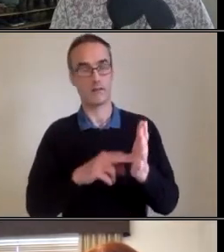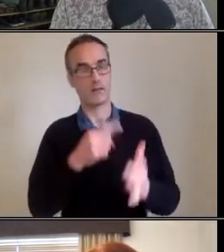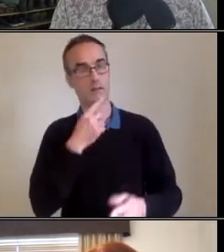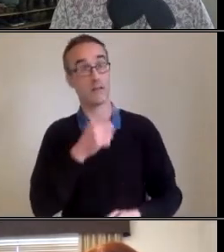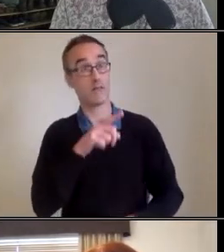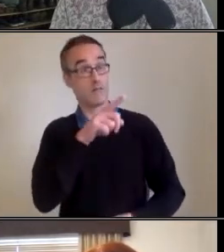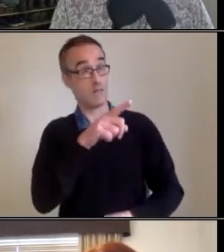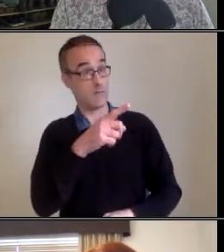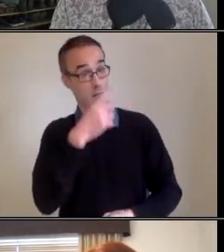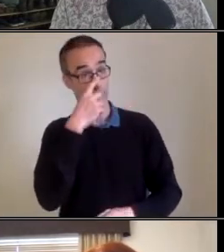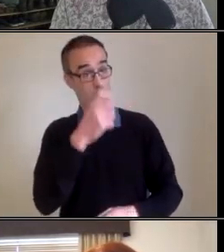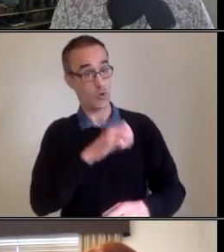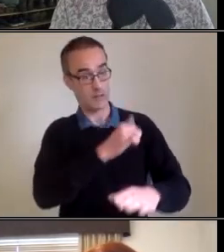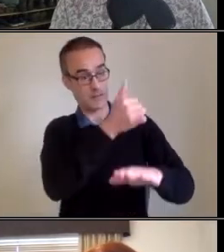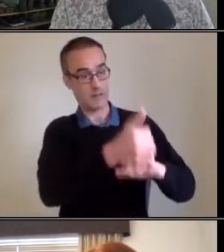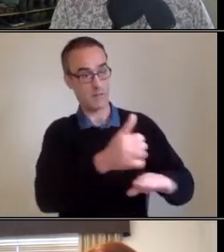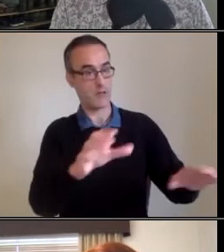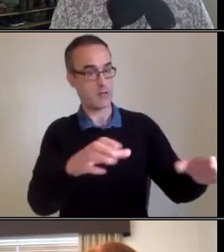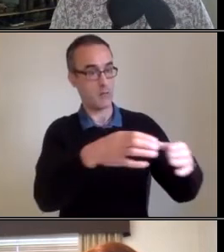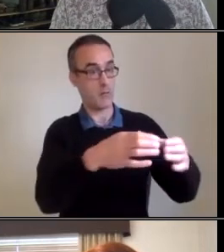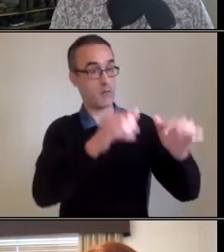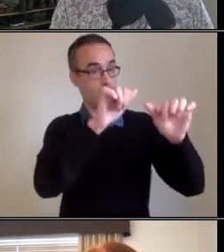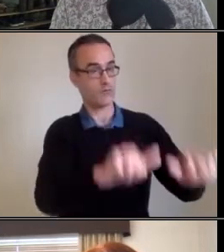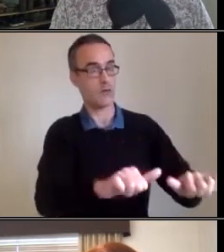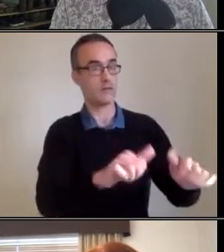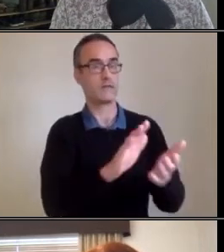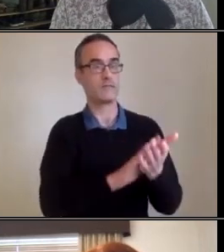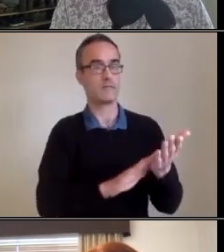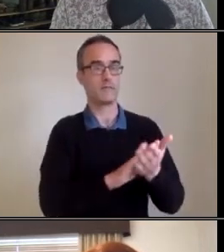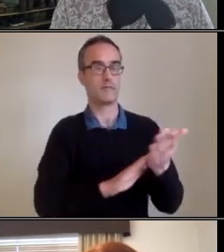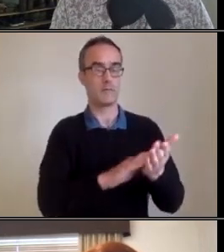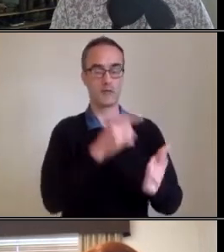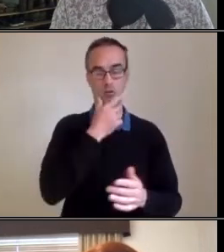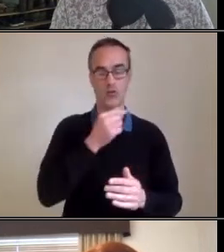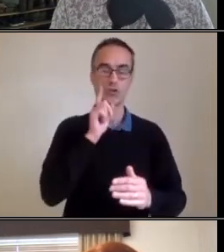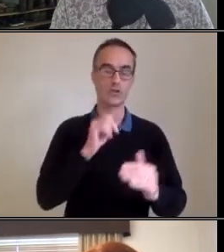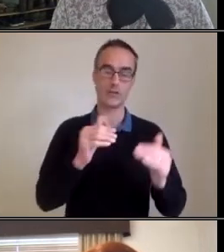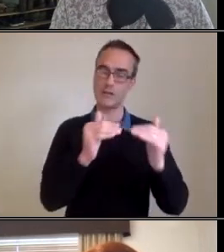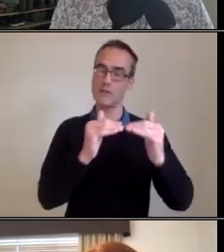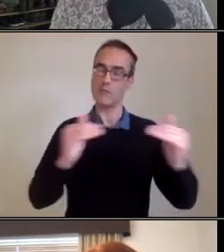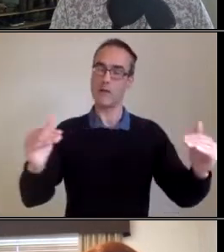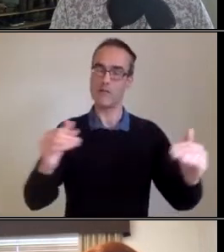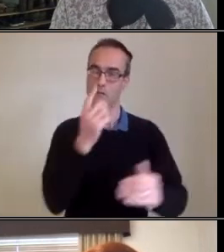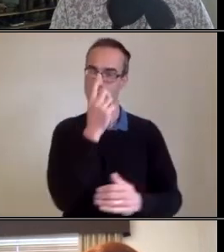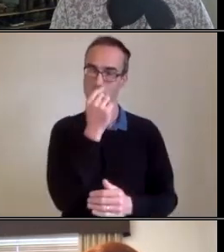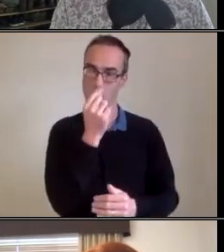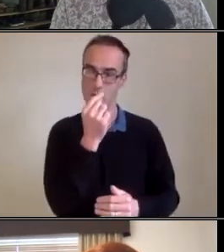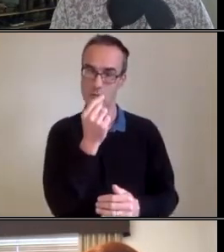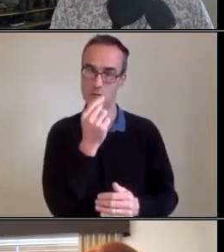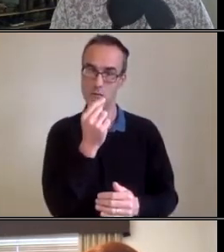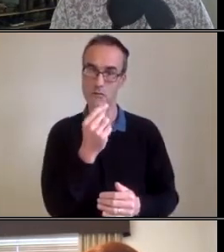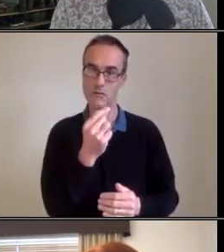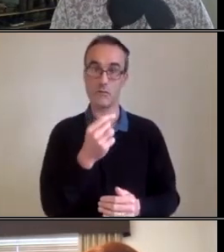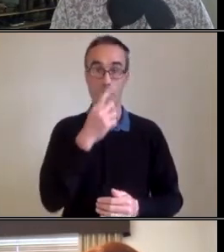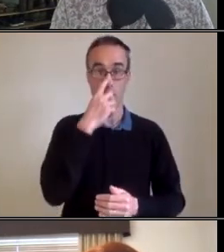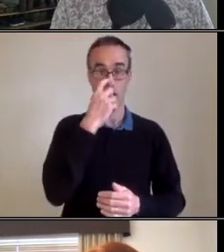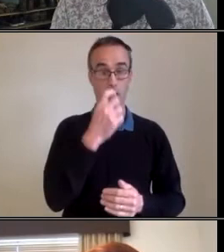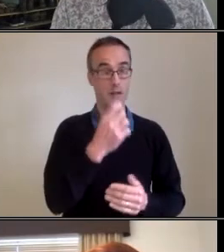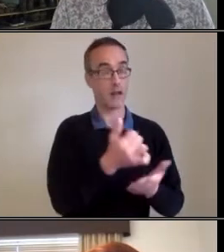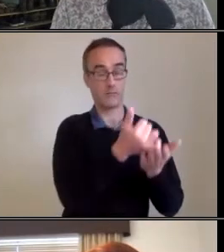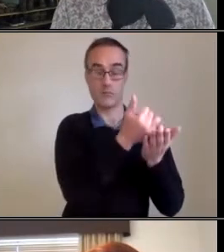have gender parity, that you have support for early career chemists, early career